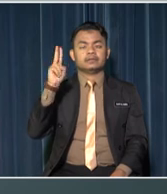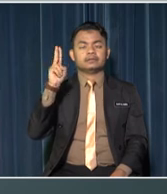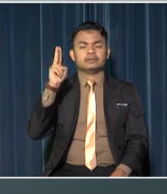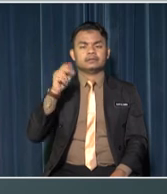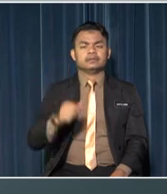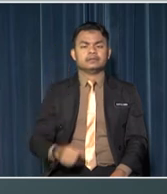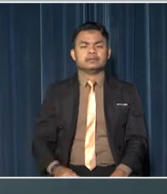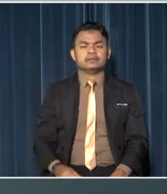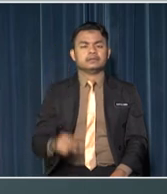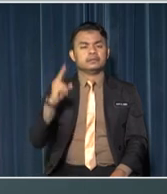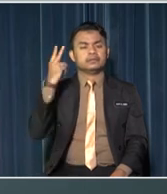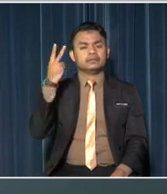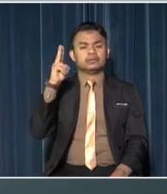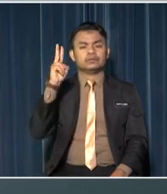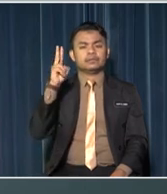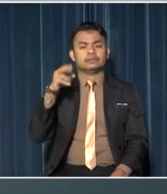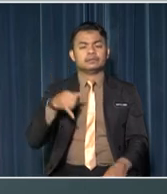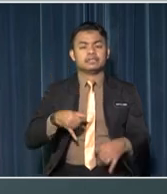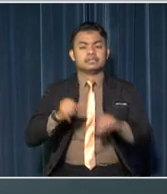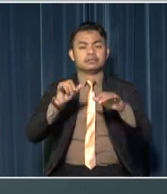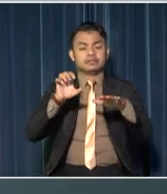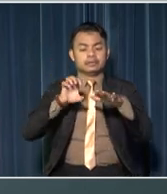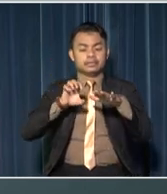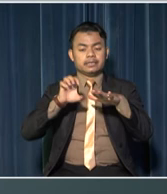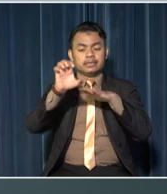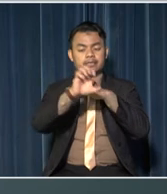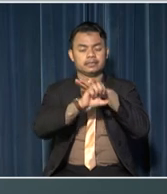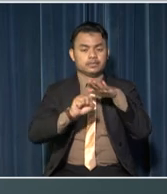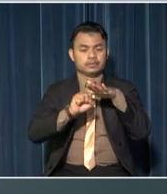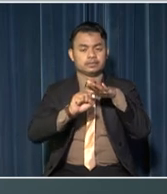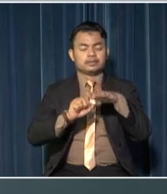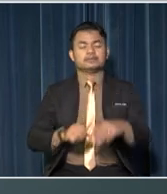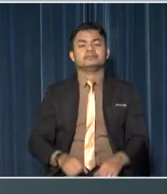1, 2, 3, 4, 5, 6, 7, 8, 9, 10, 11, 12. 12 straight edges.